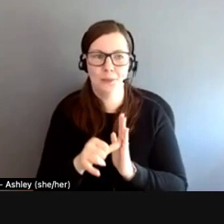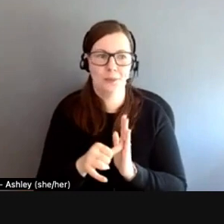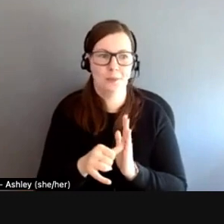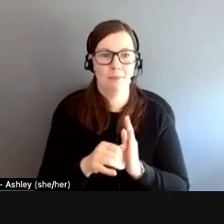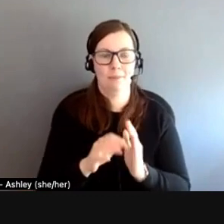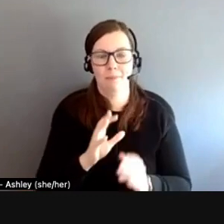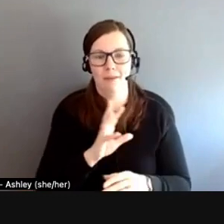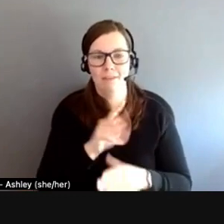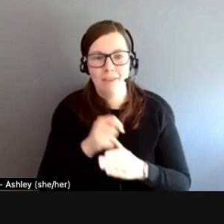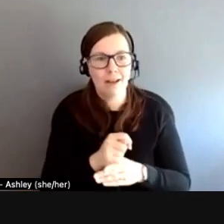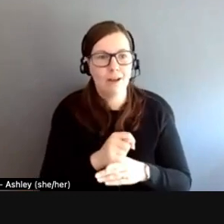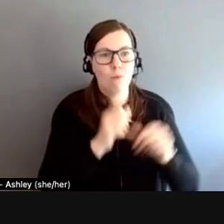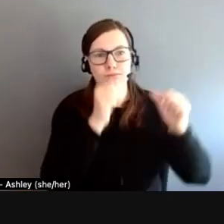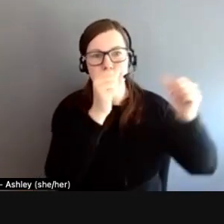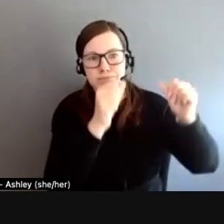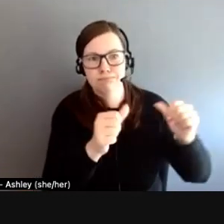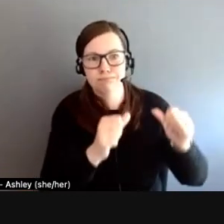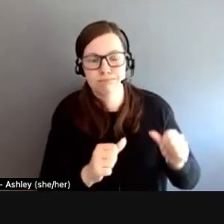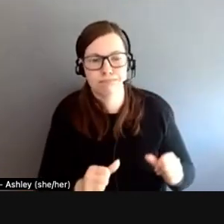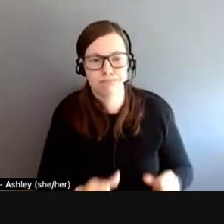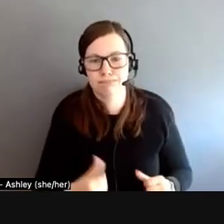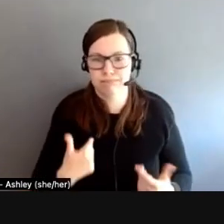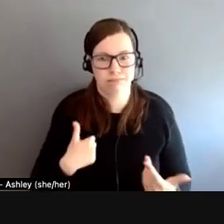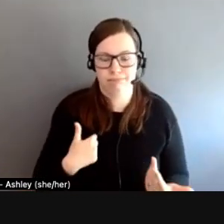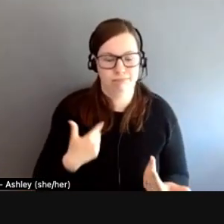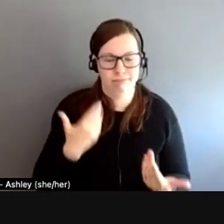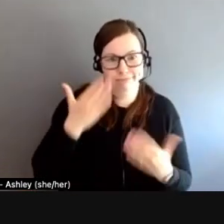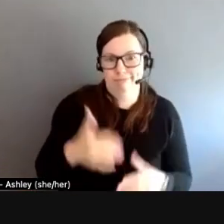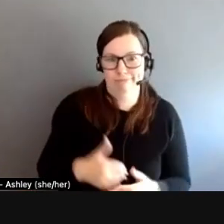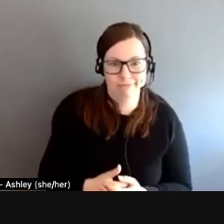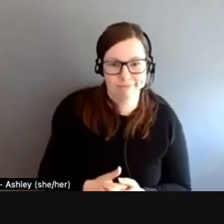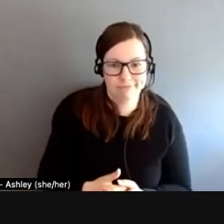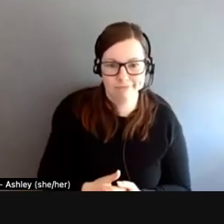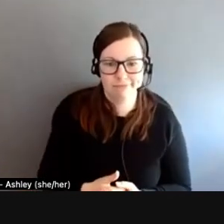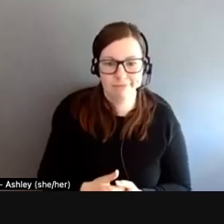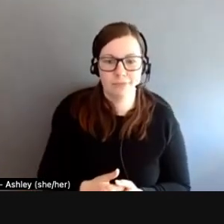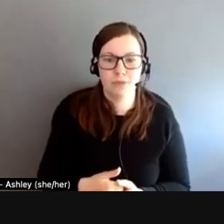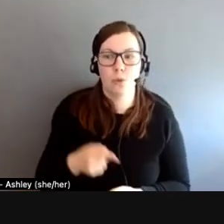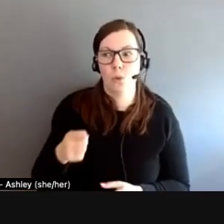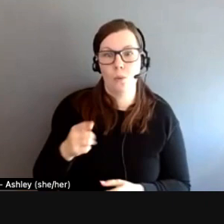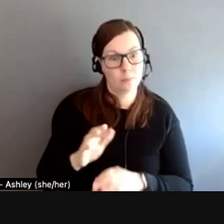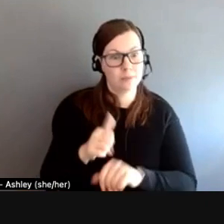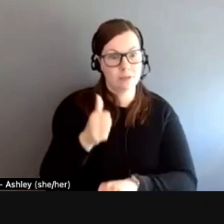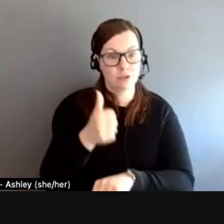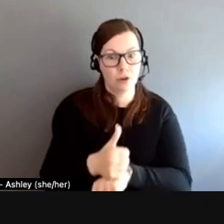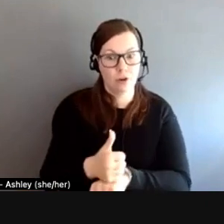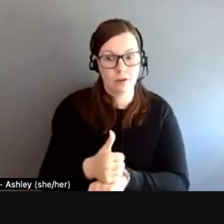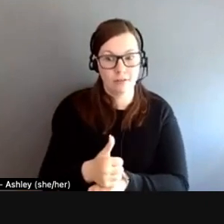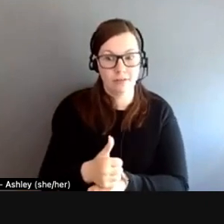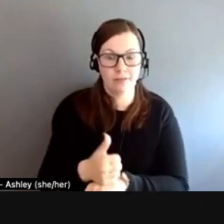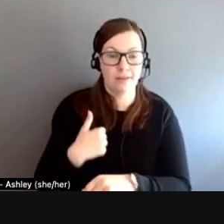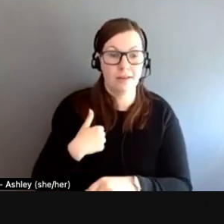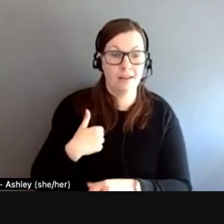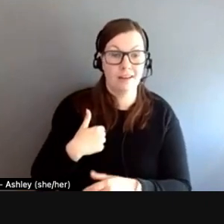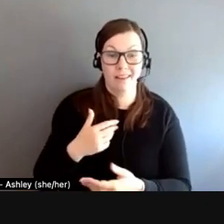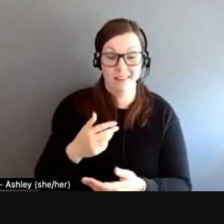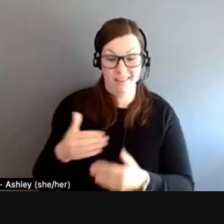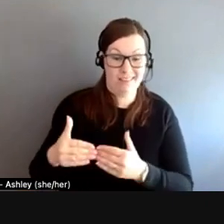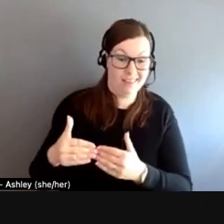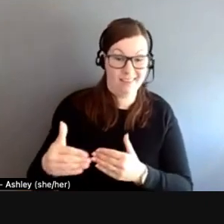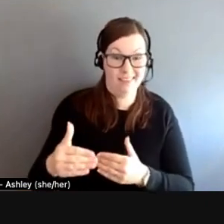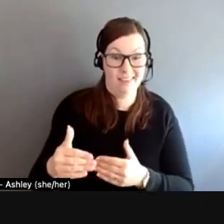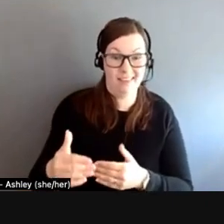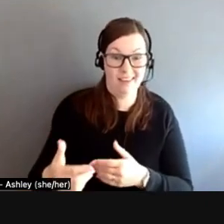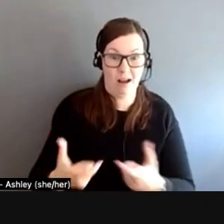about 2 weeks after I actively started, I was blank, because I started